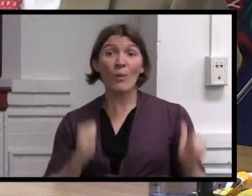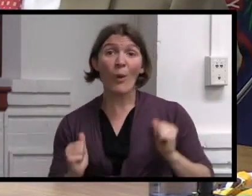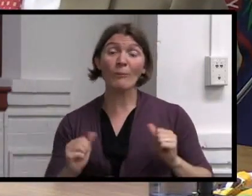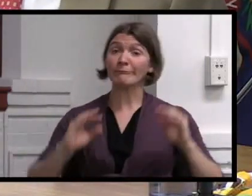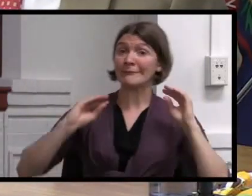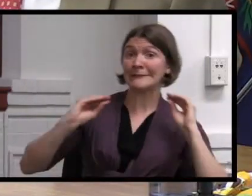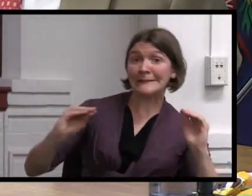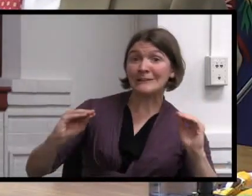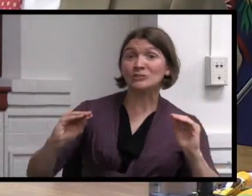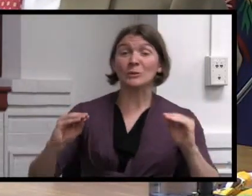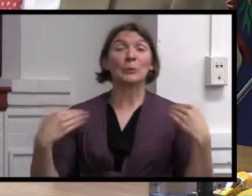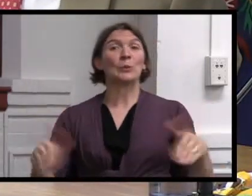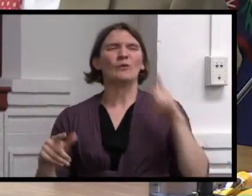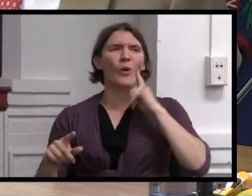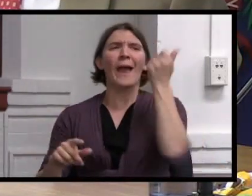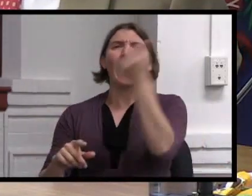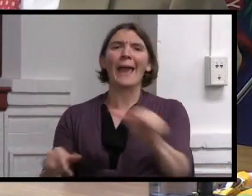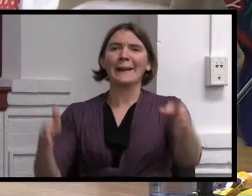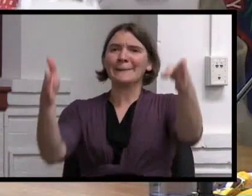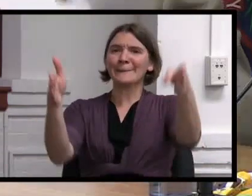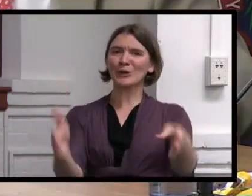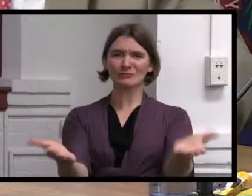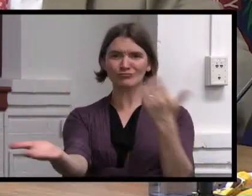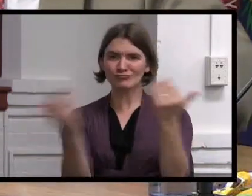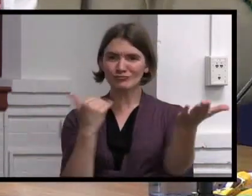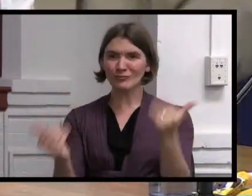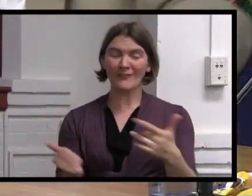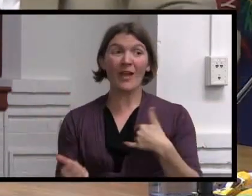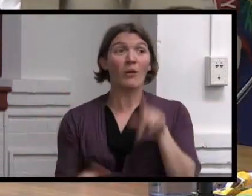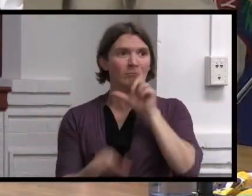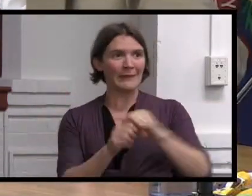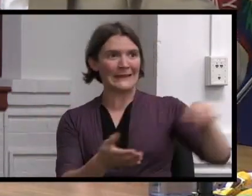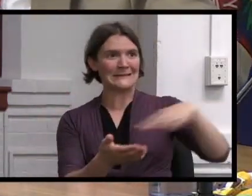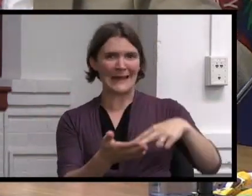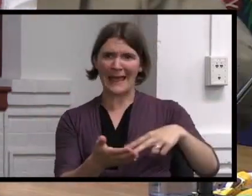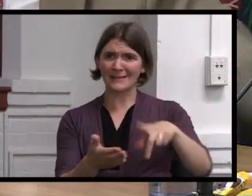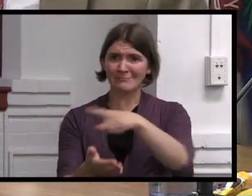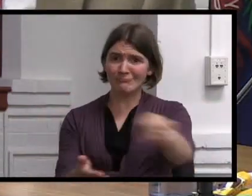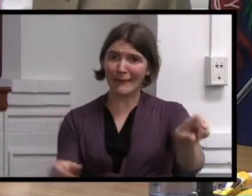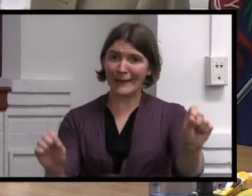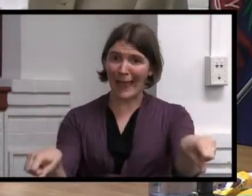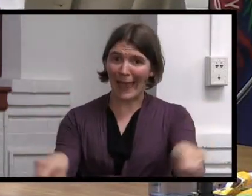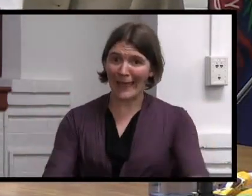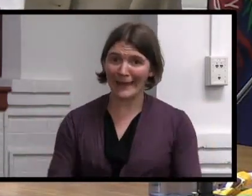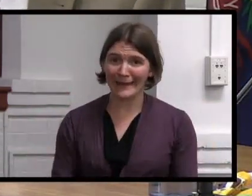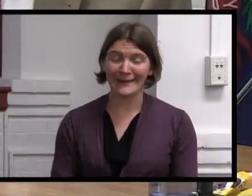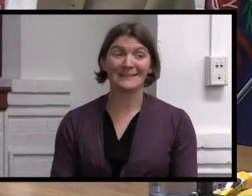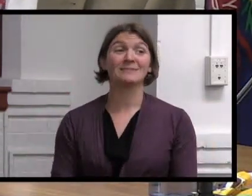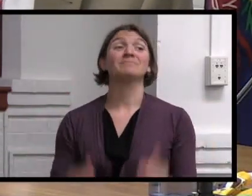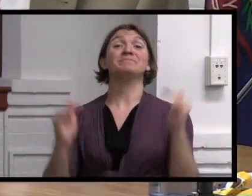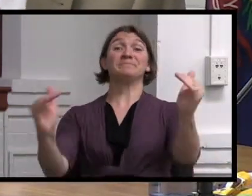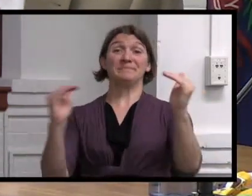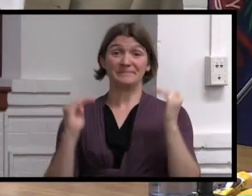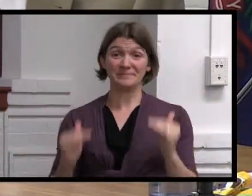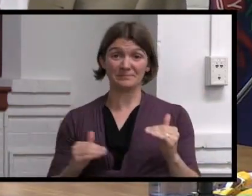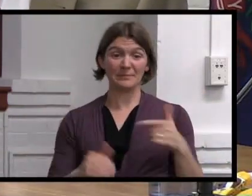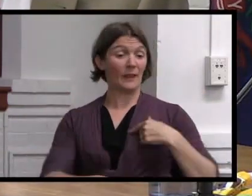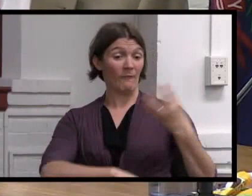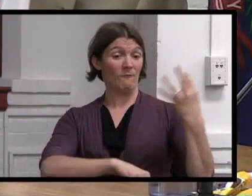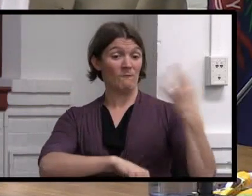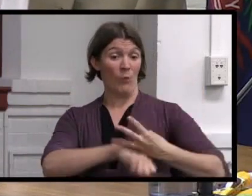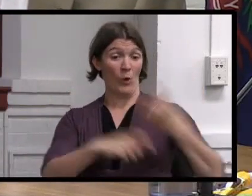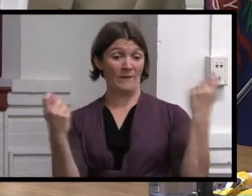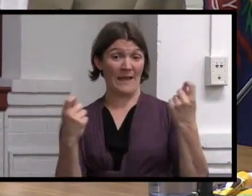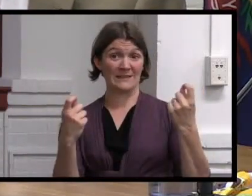teach to all levels and interests, making dance accessible to all. And whereas the four-day